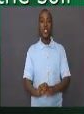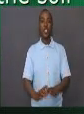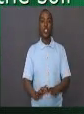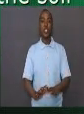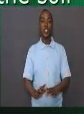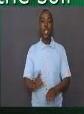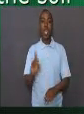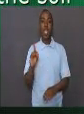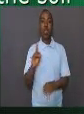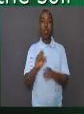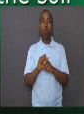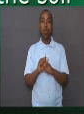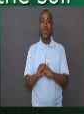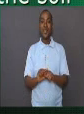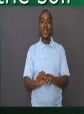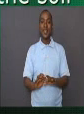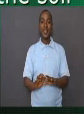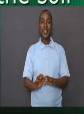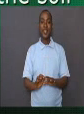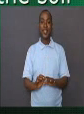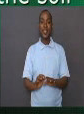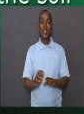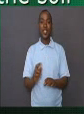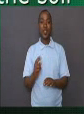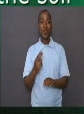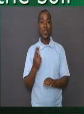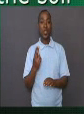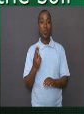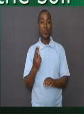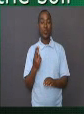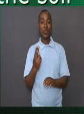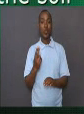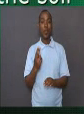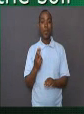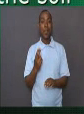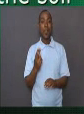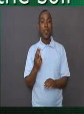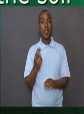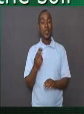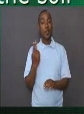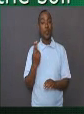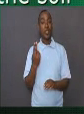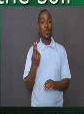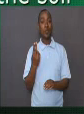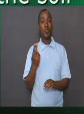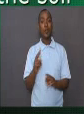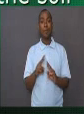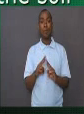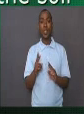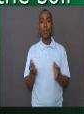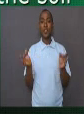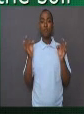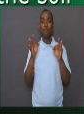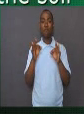Although decomposers are not often shown in food chains, they are a very